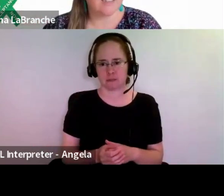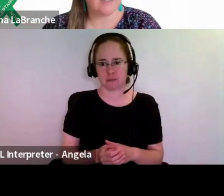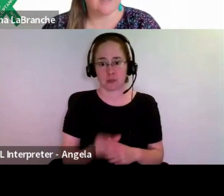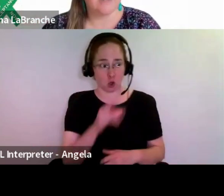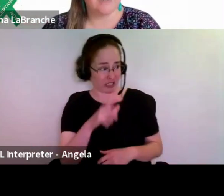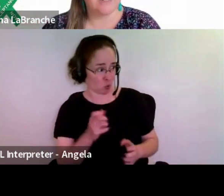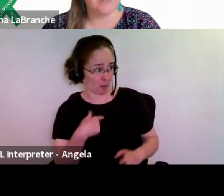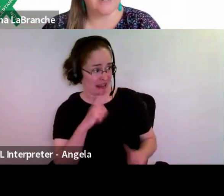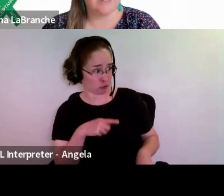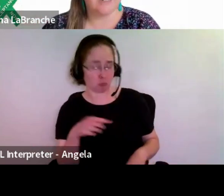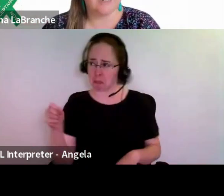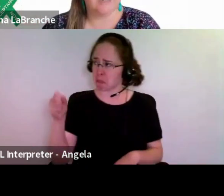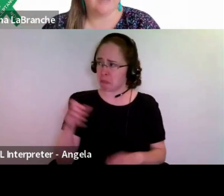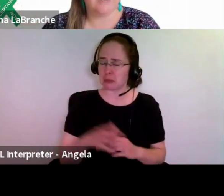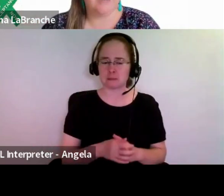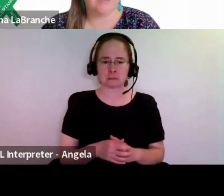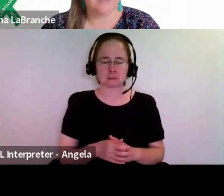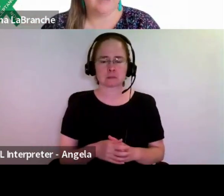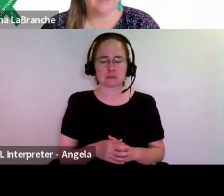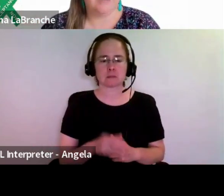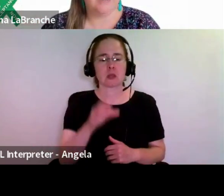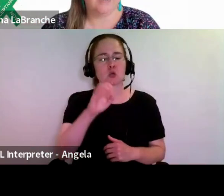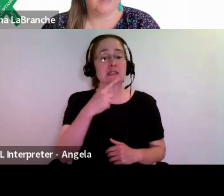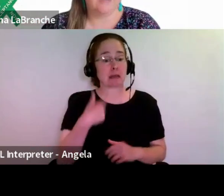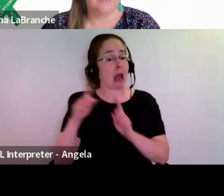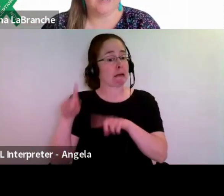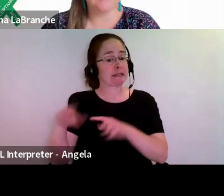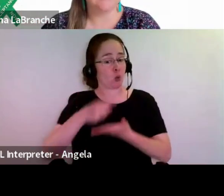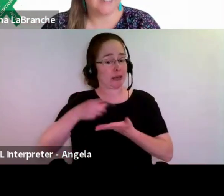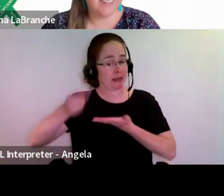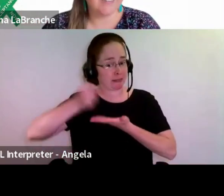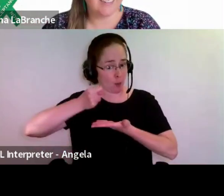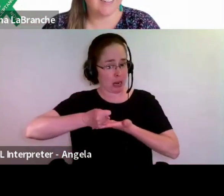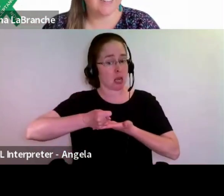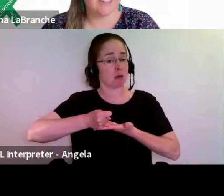answer. So I attend therapy weekly.